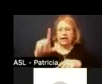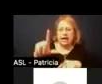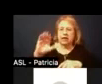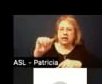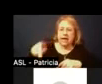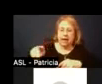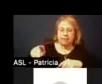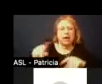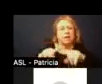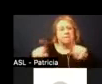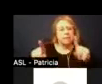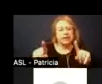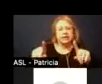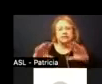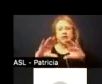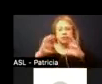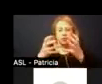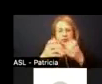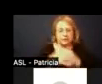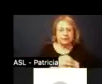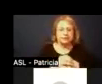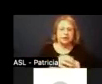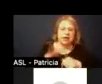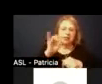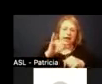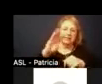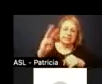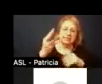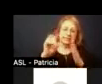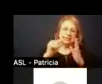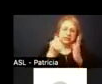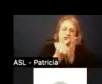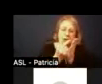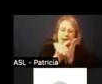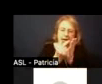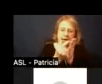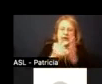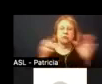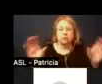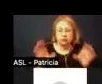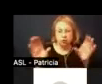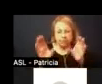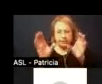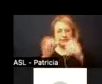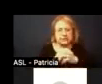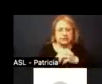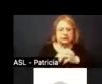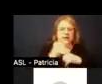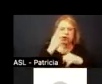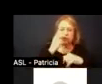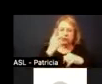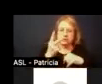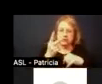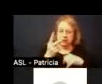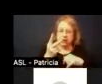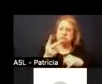different groups so you can see again this is that sixth grade performance which was quite positive we're seeing um you know pretty substantial